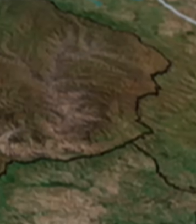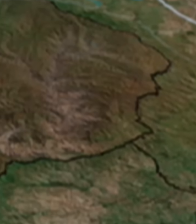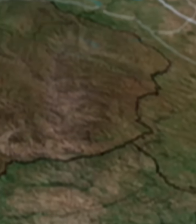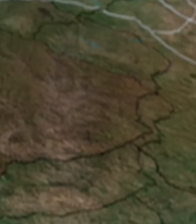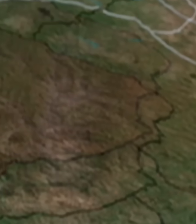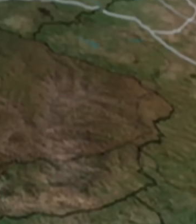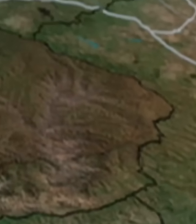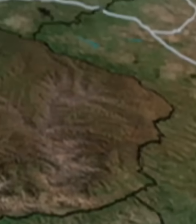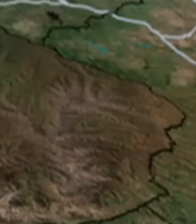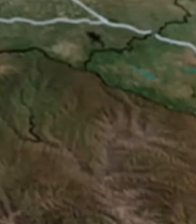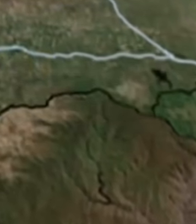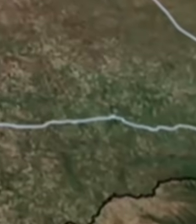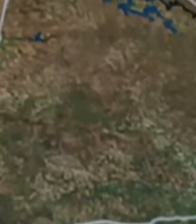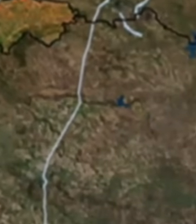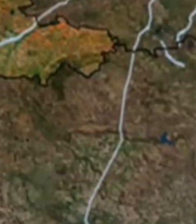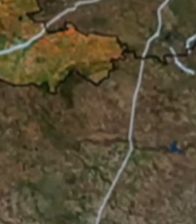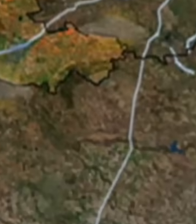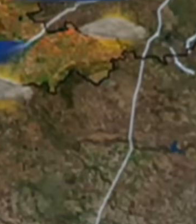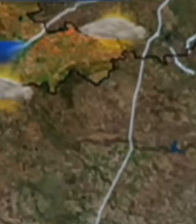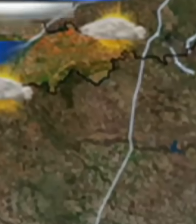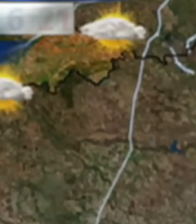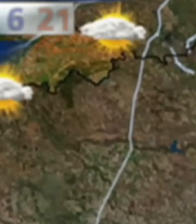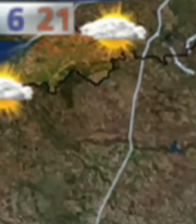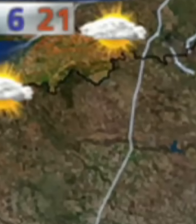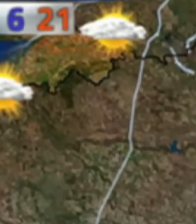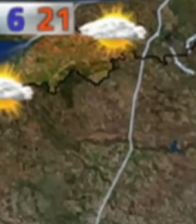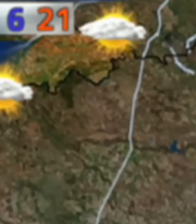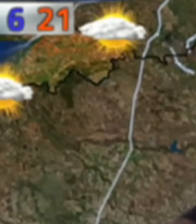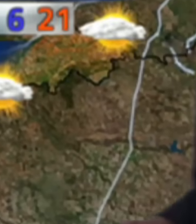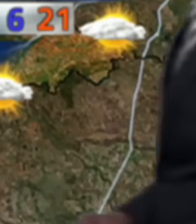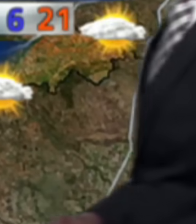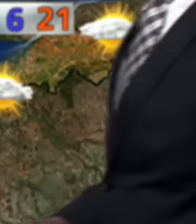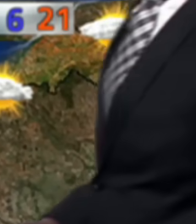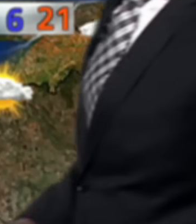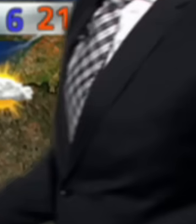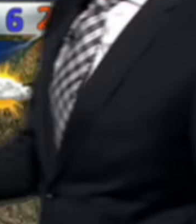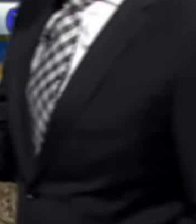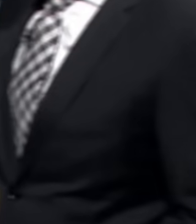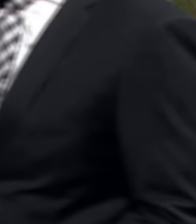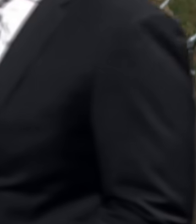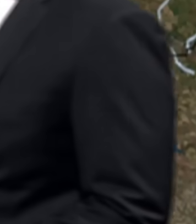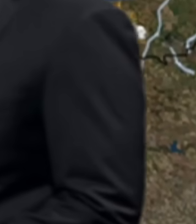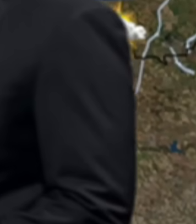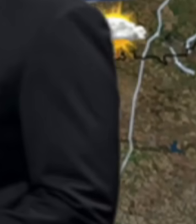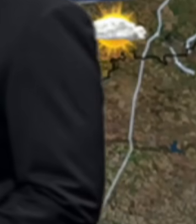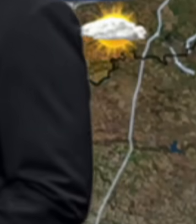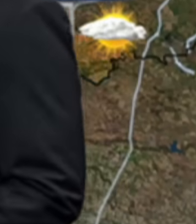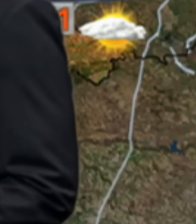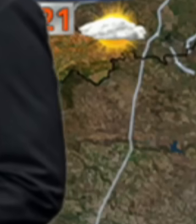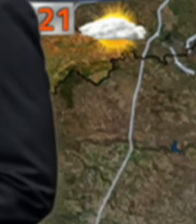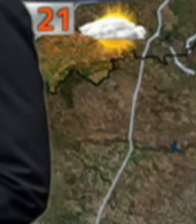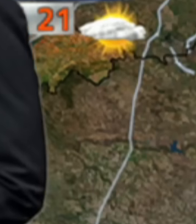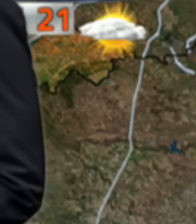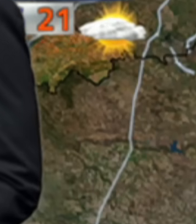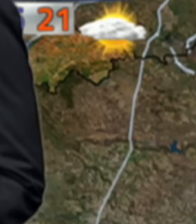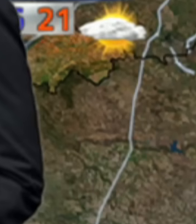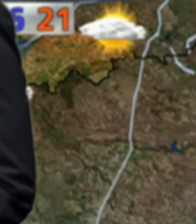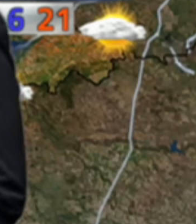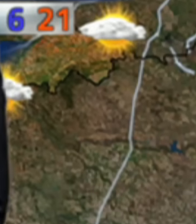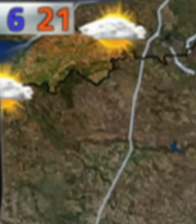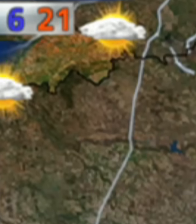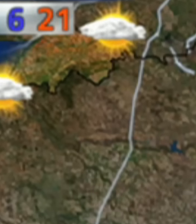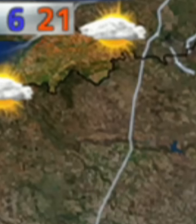ka tlatse fela ho mashome a mabedi a metse e mehlano kaofela re shebile hona ka Northwest le teng o sentse ke sabla ka Ottosdal tla jala hona ka Mafikeng teng hlokomele re